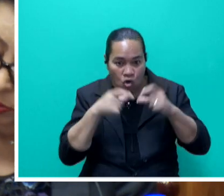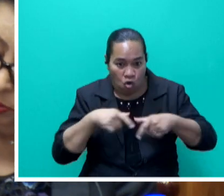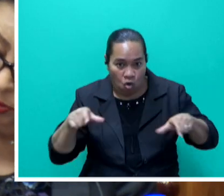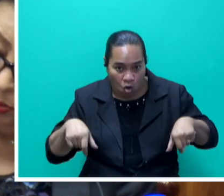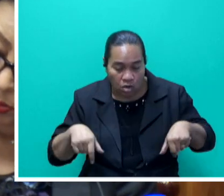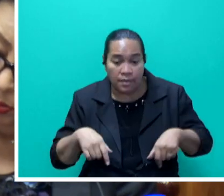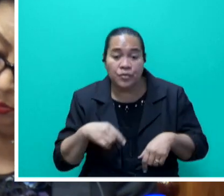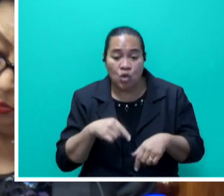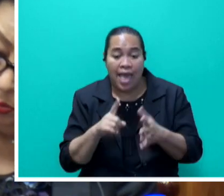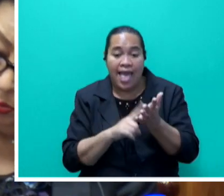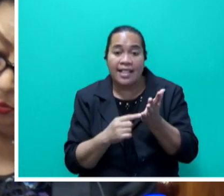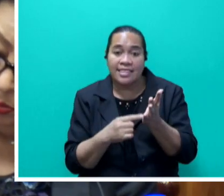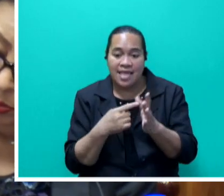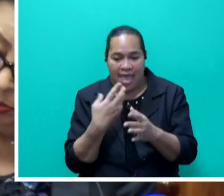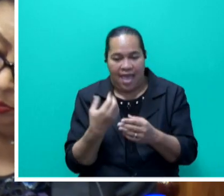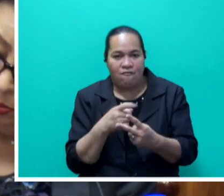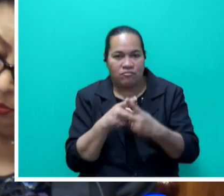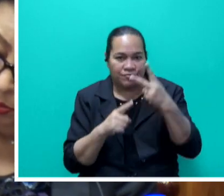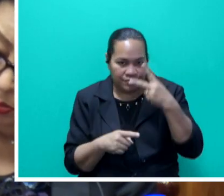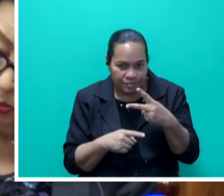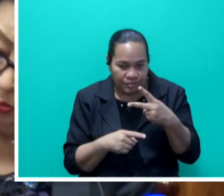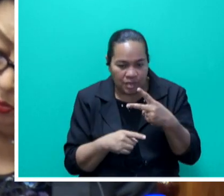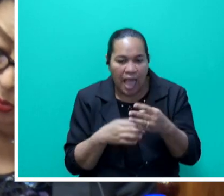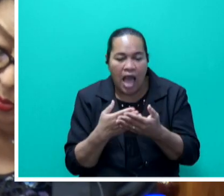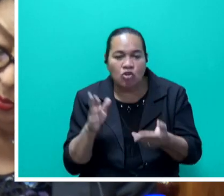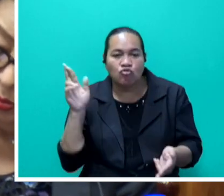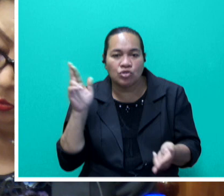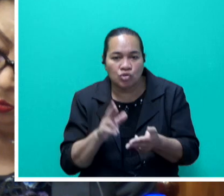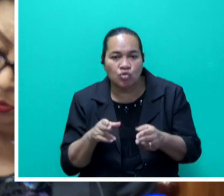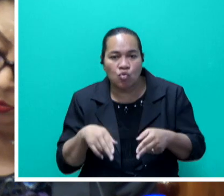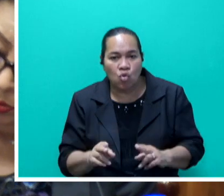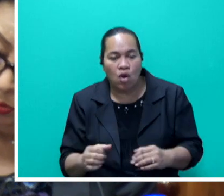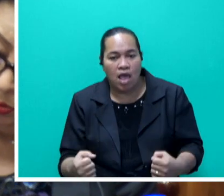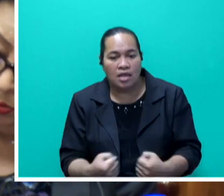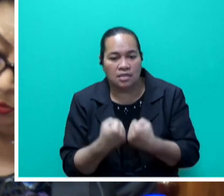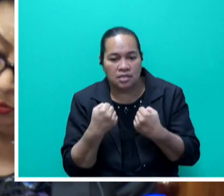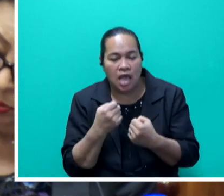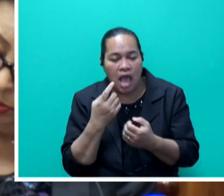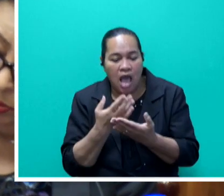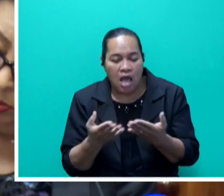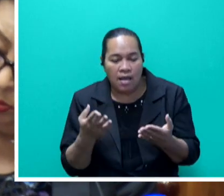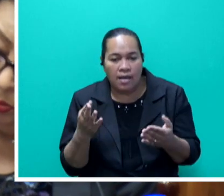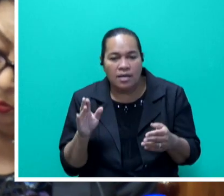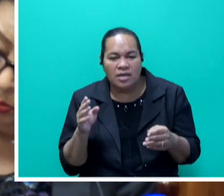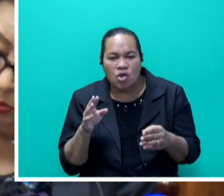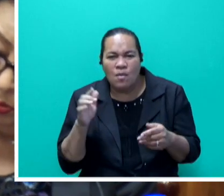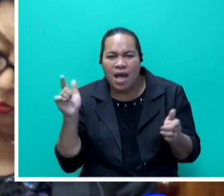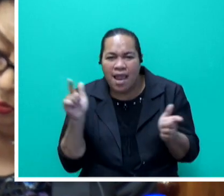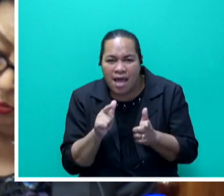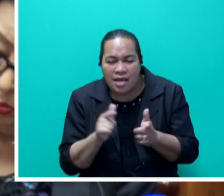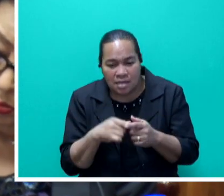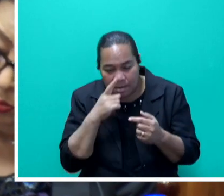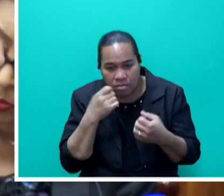has a twofold approach on this in reducing road accidents and ultimately minimizing these fatalities. And these